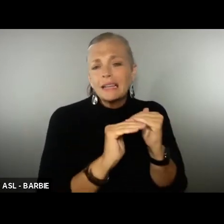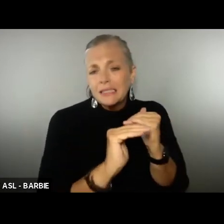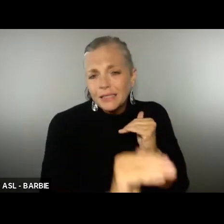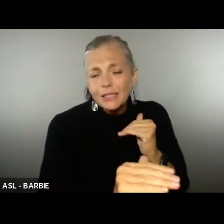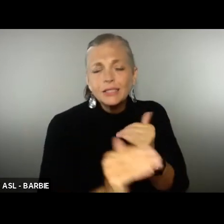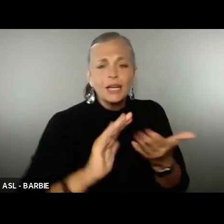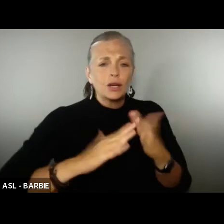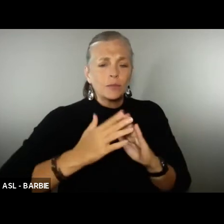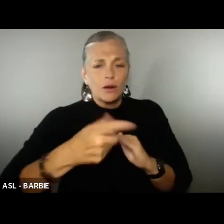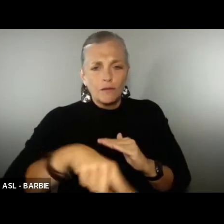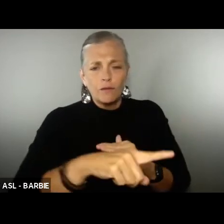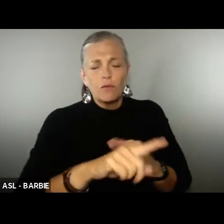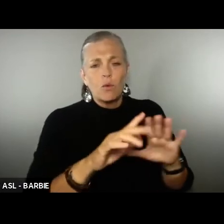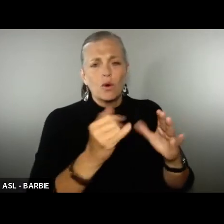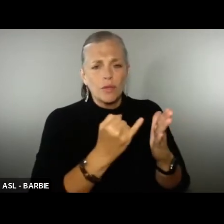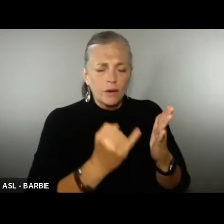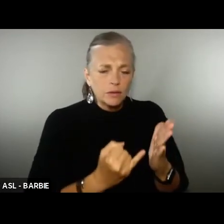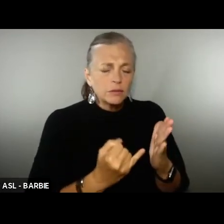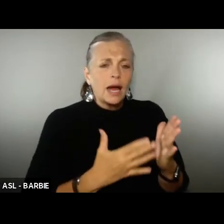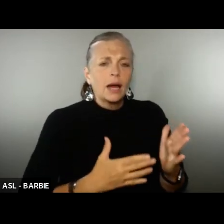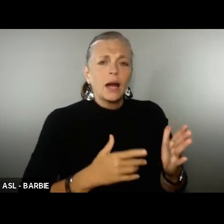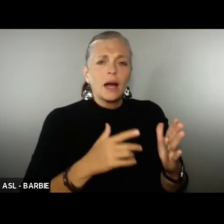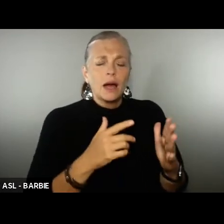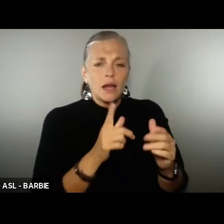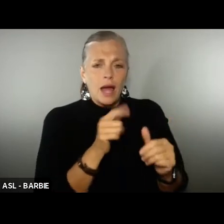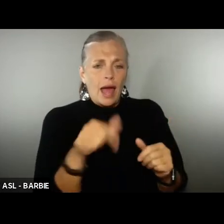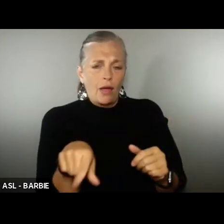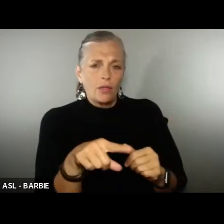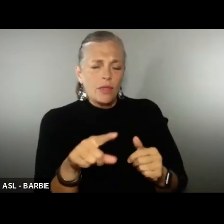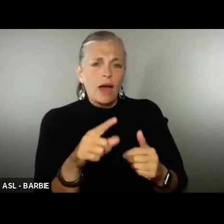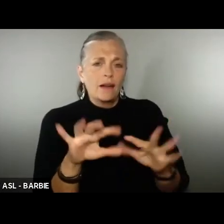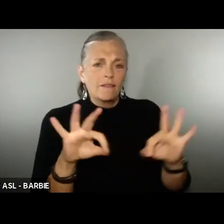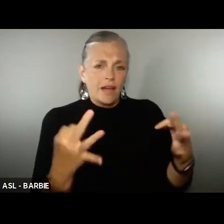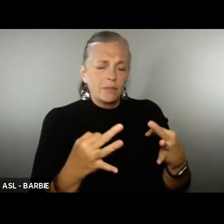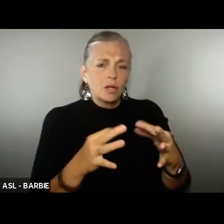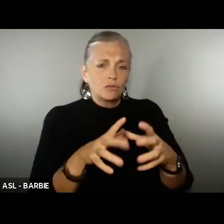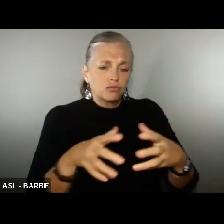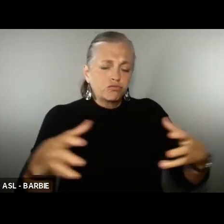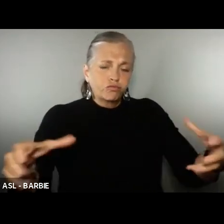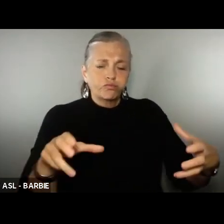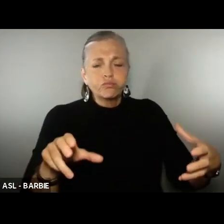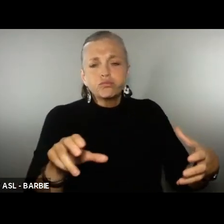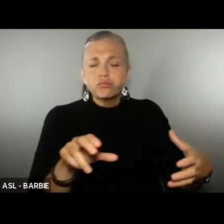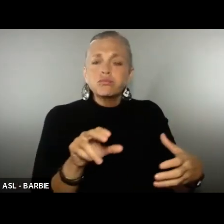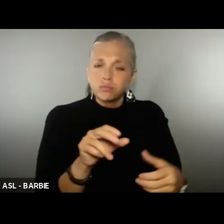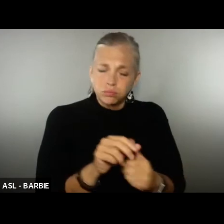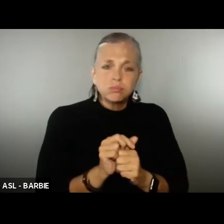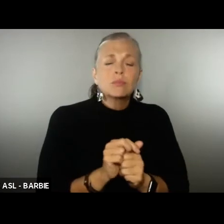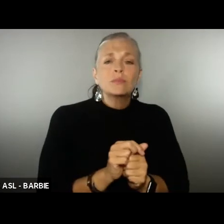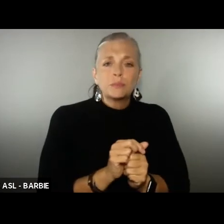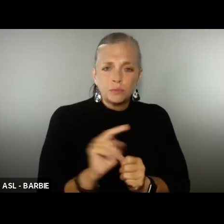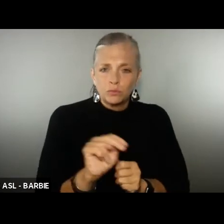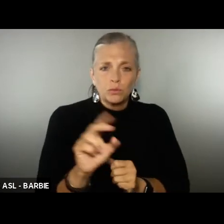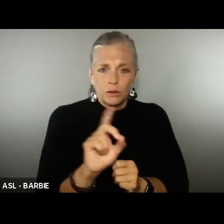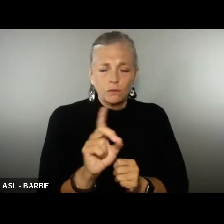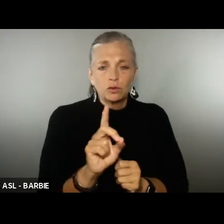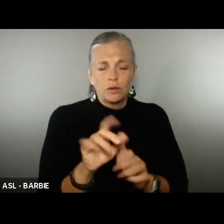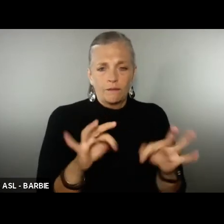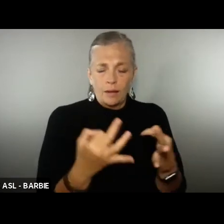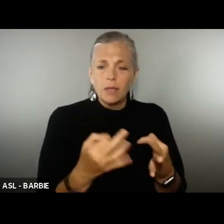family, our extended neurodivergent family. Please follow us on Facebook and on Instagram. If you are able,